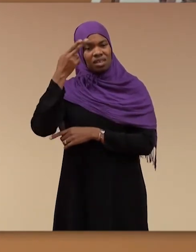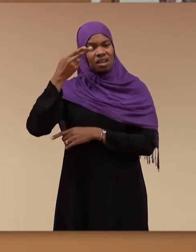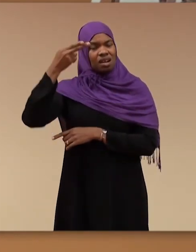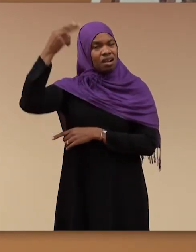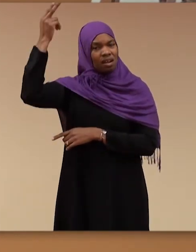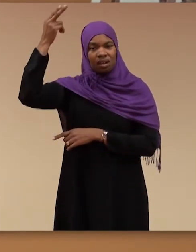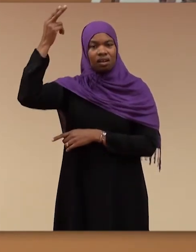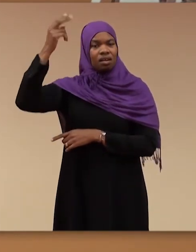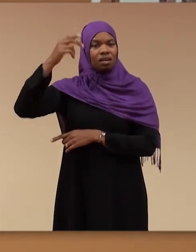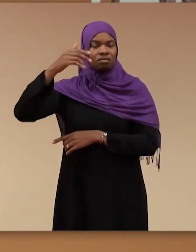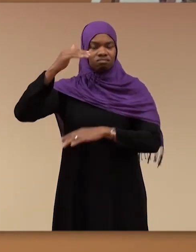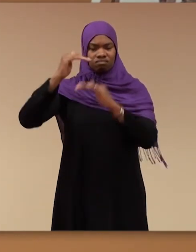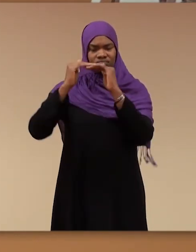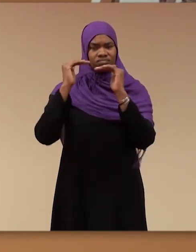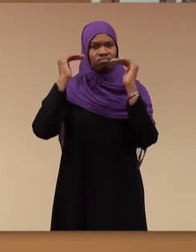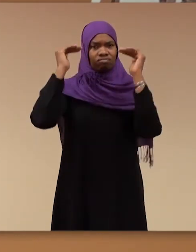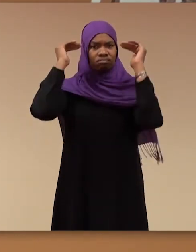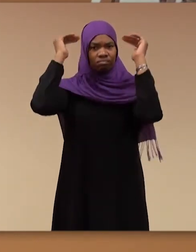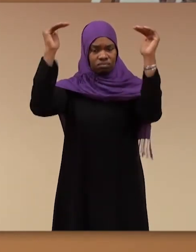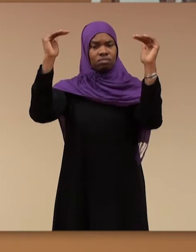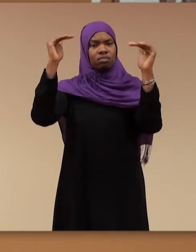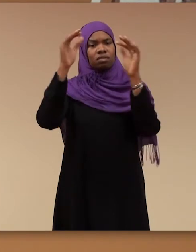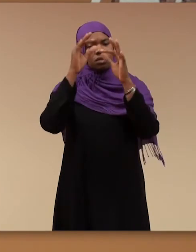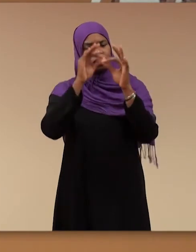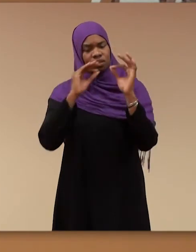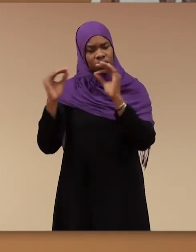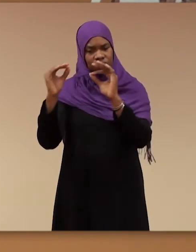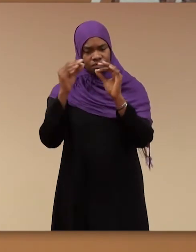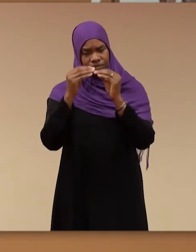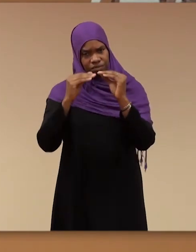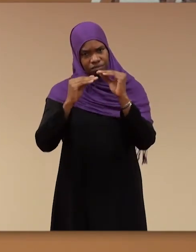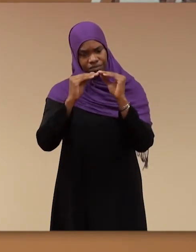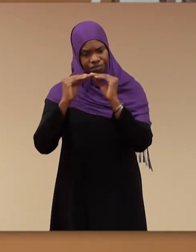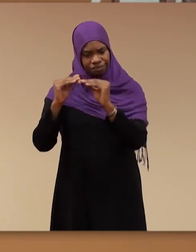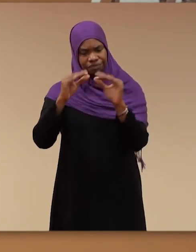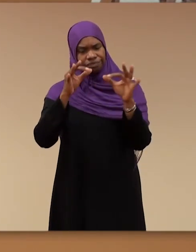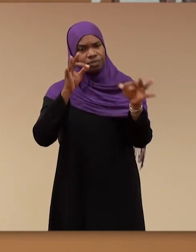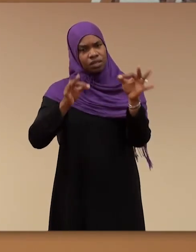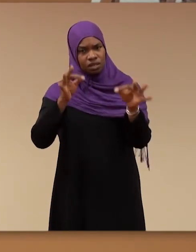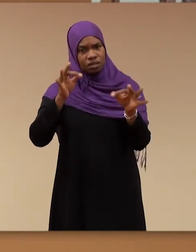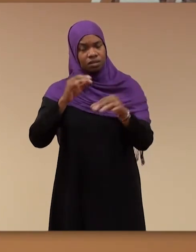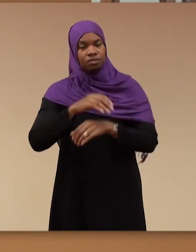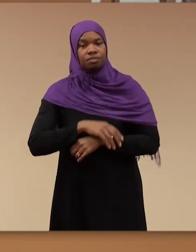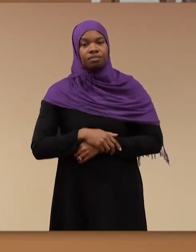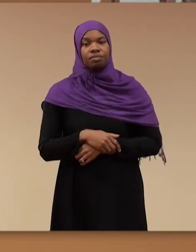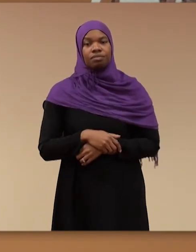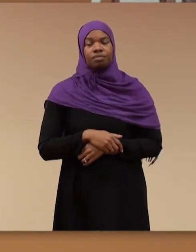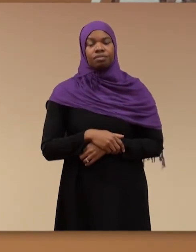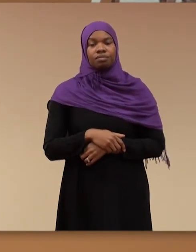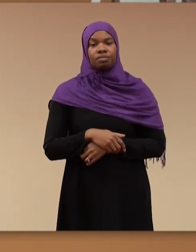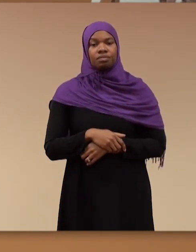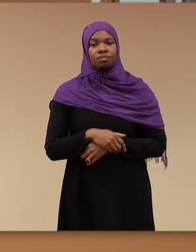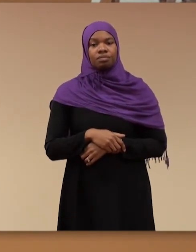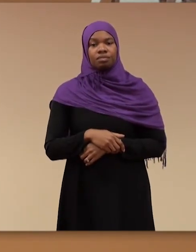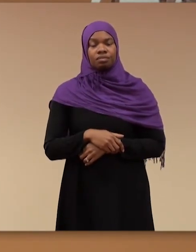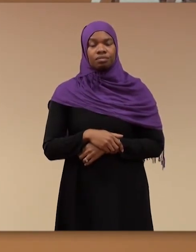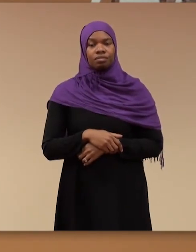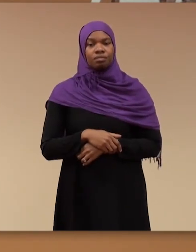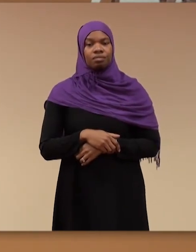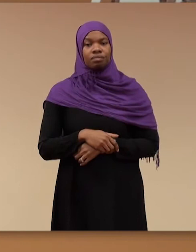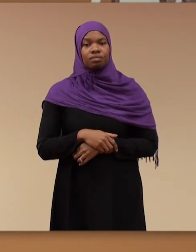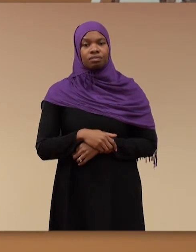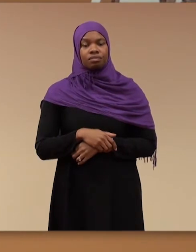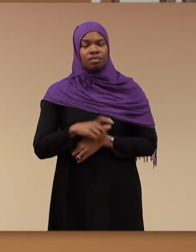justice. When you serve justice, Islam tells you to be